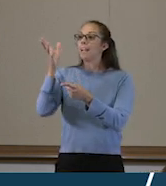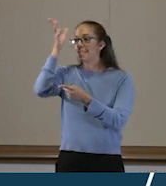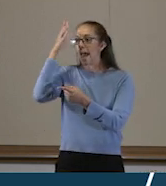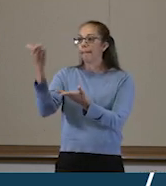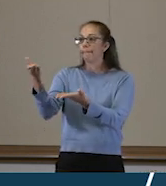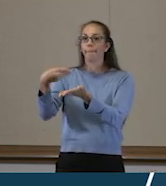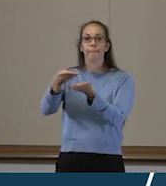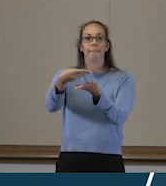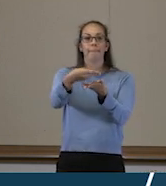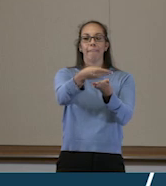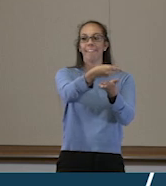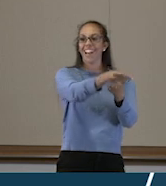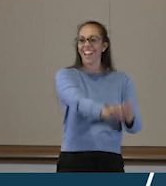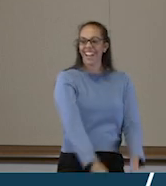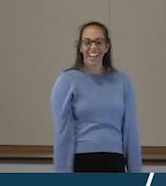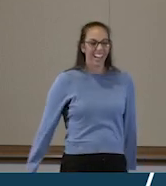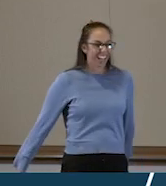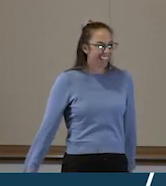So,